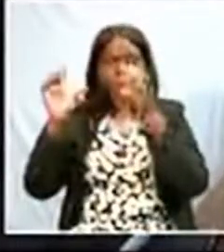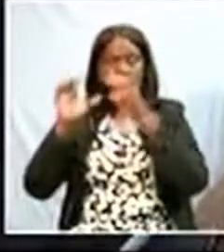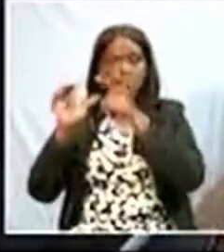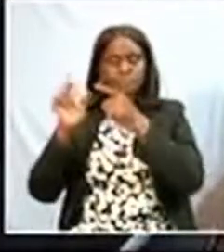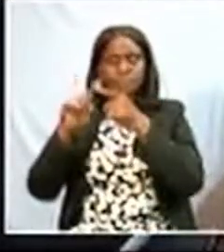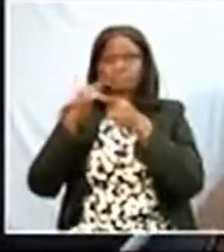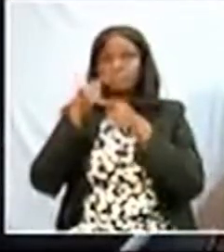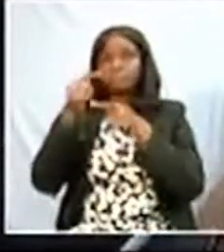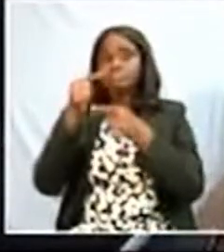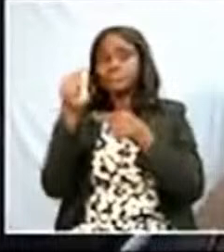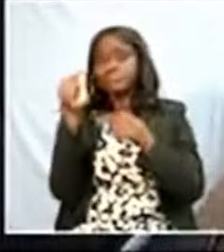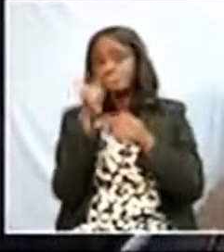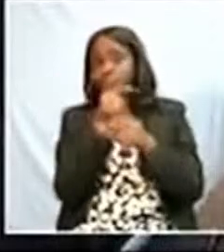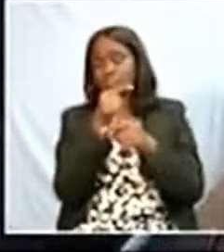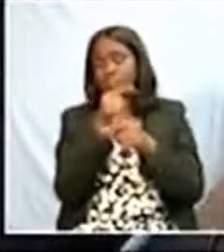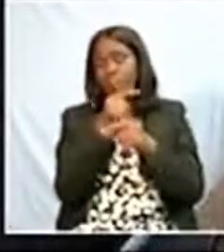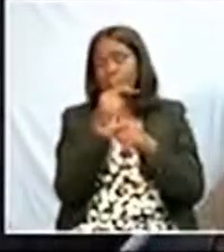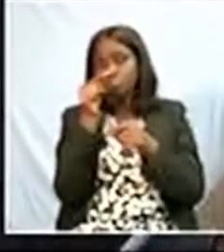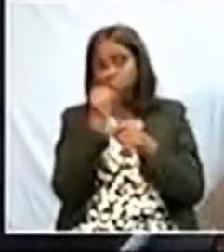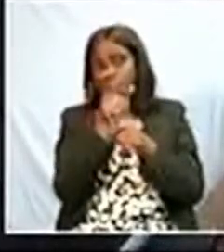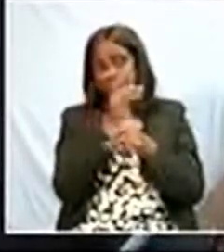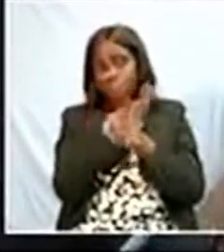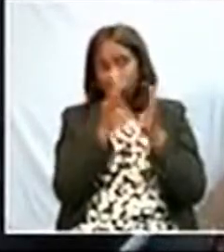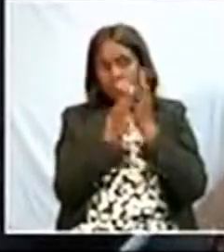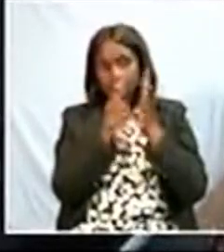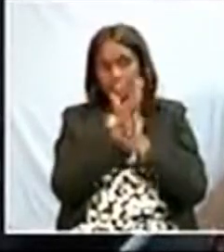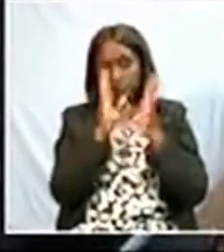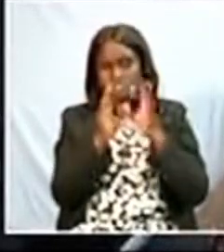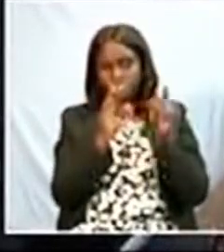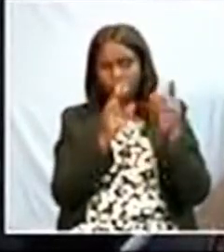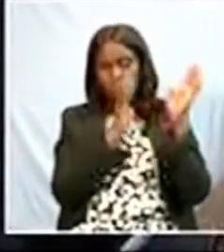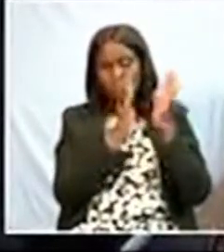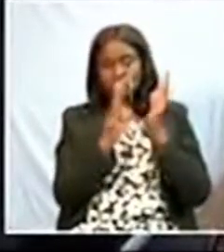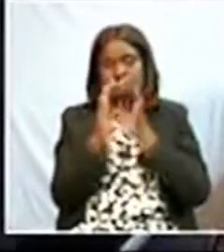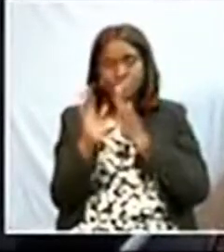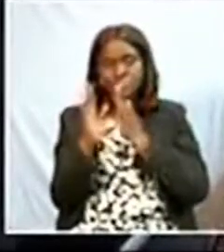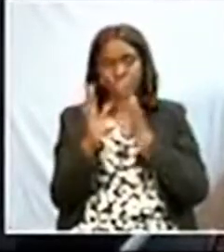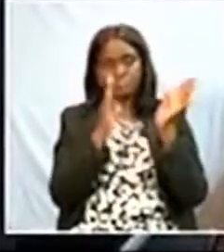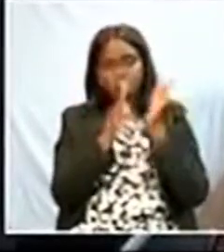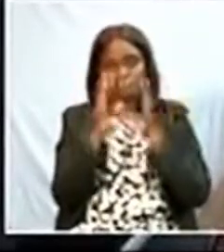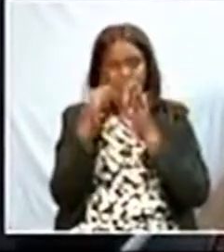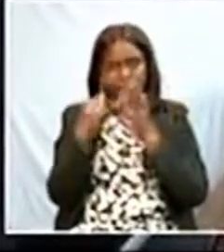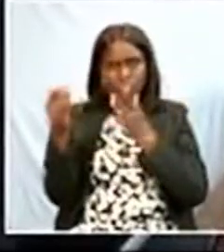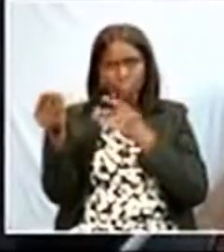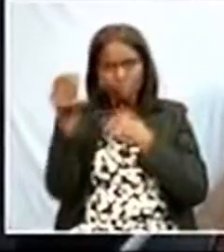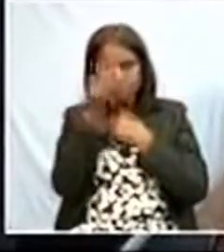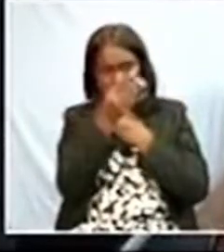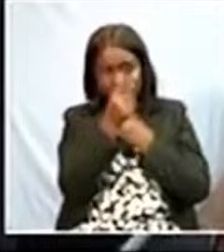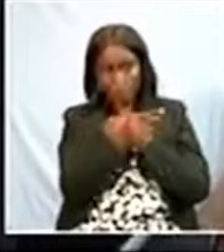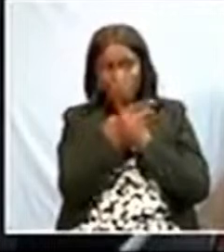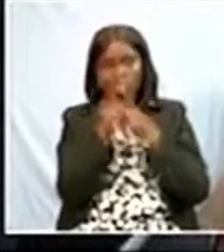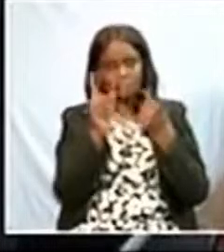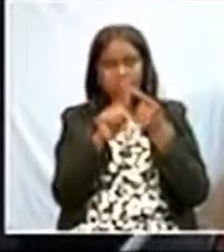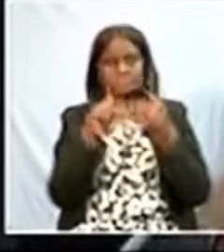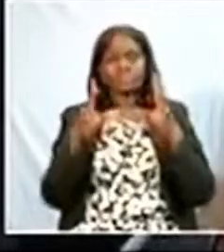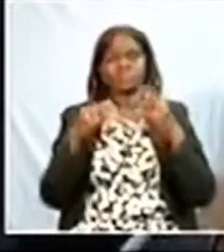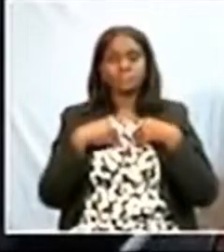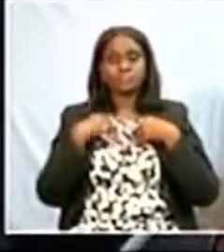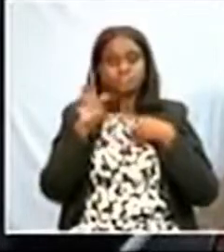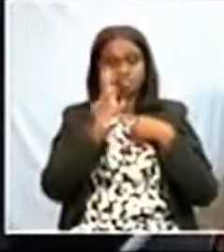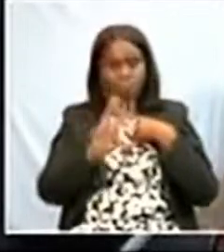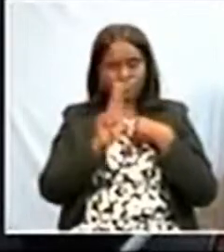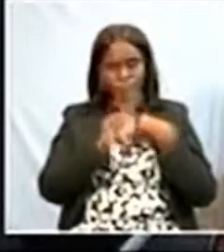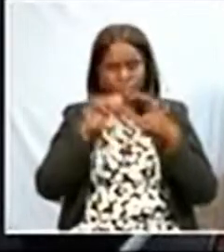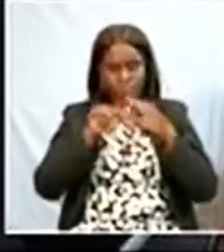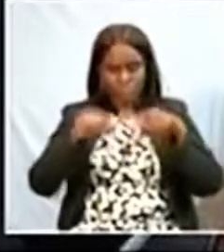to say, this contractor, the plan that you gave him to adopt or to use on